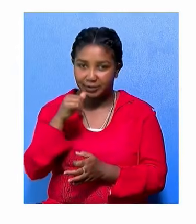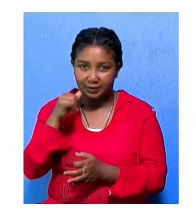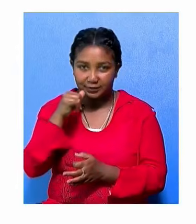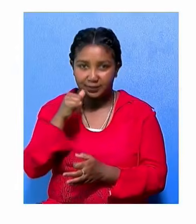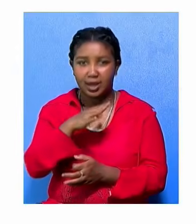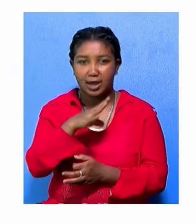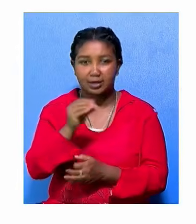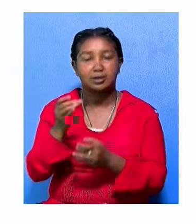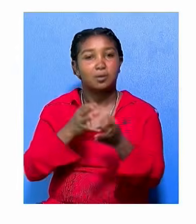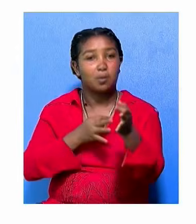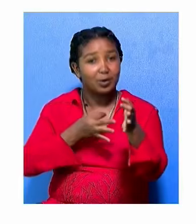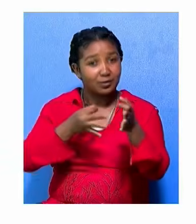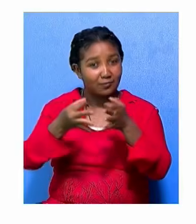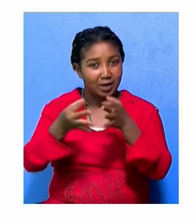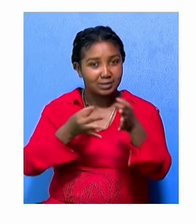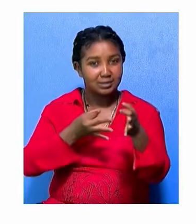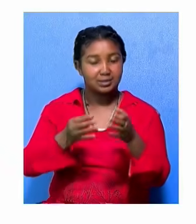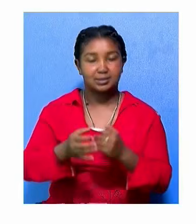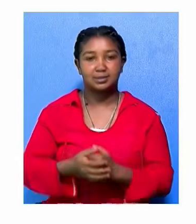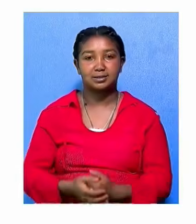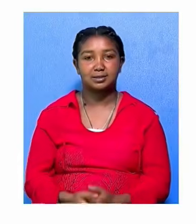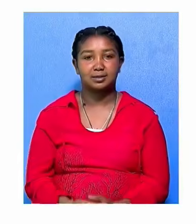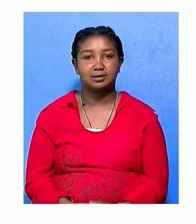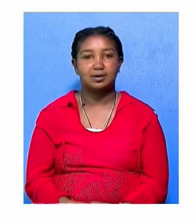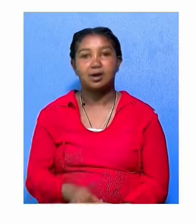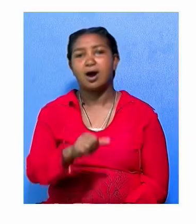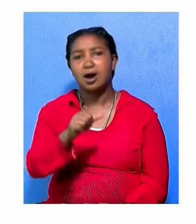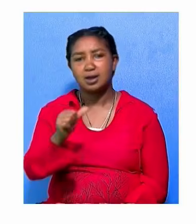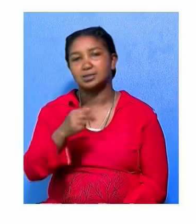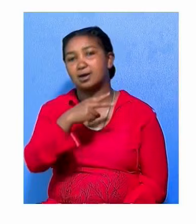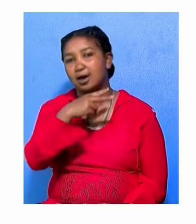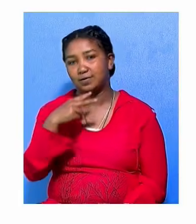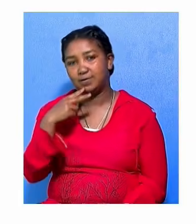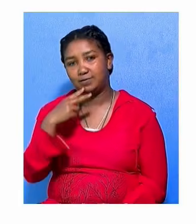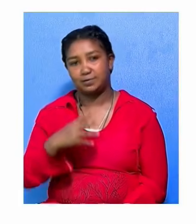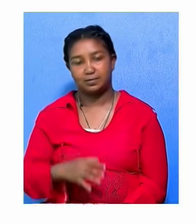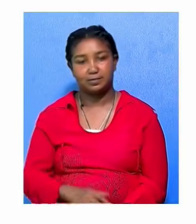and also it modifies another adverb.